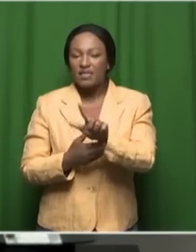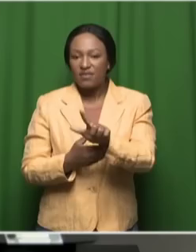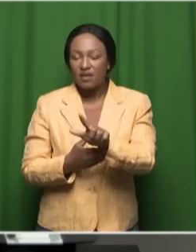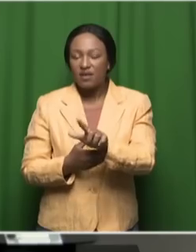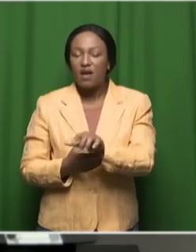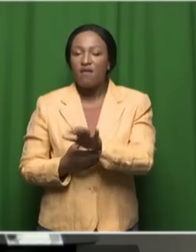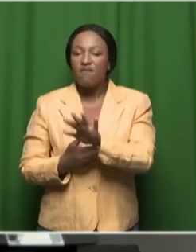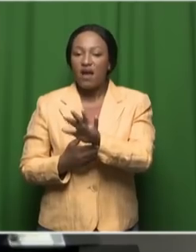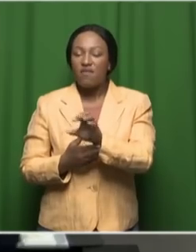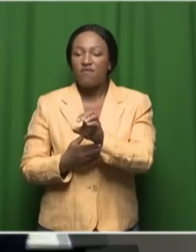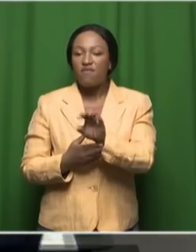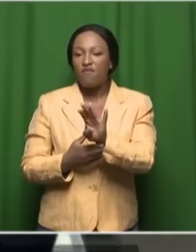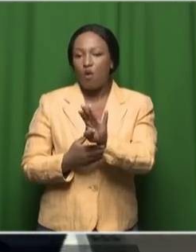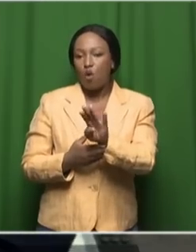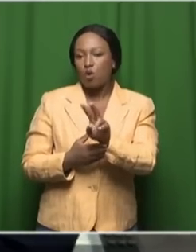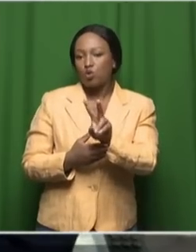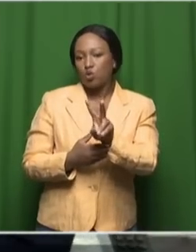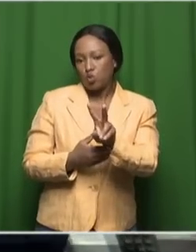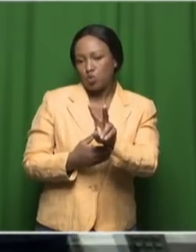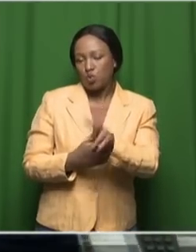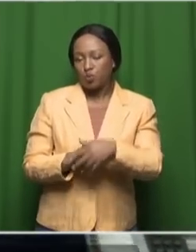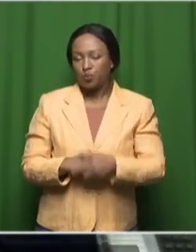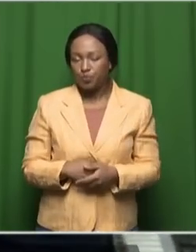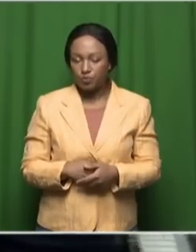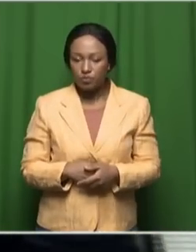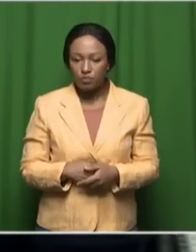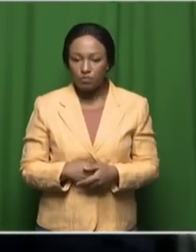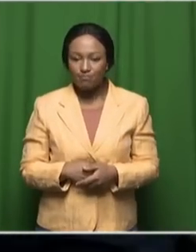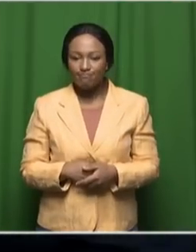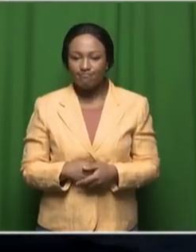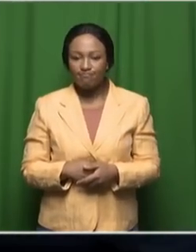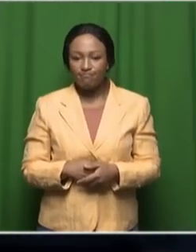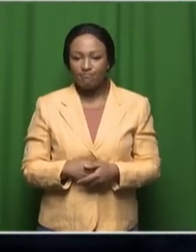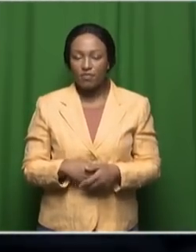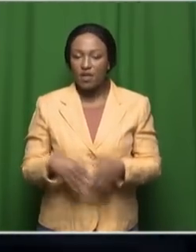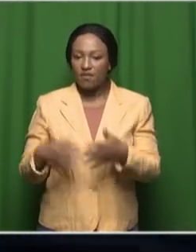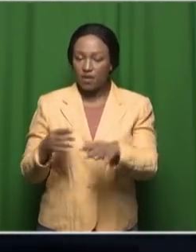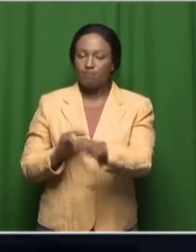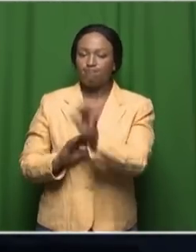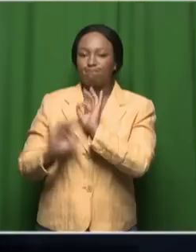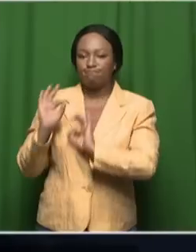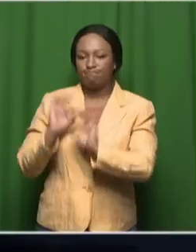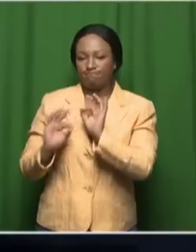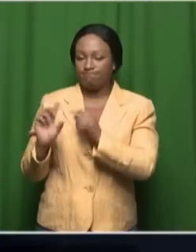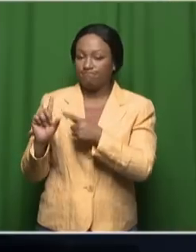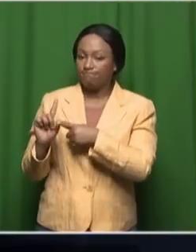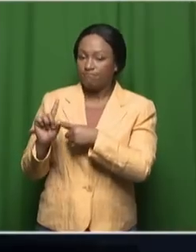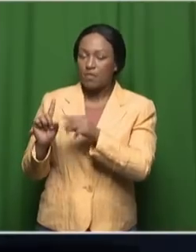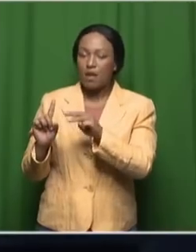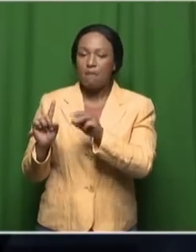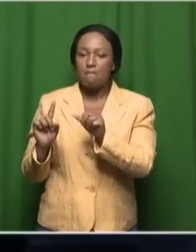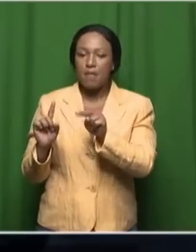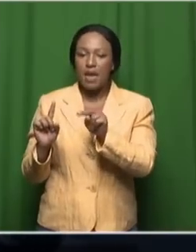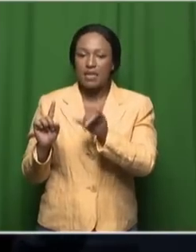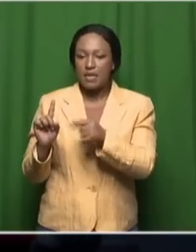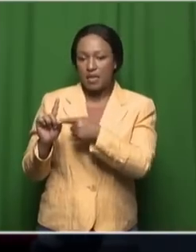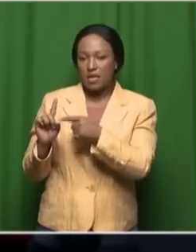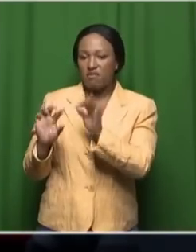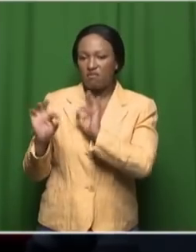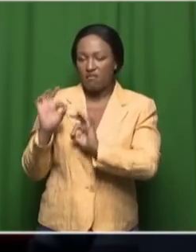5042. Thank you so much for your time this morning, Mandy. Of course, they're just keeping us abreast there, Sakina, of what has been happening in and around Cape